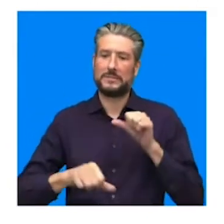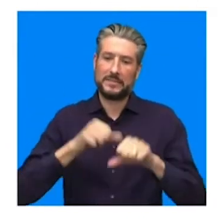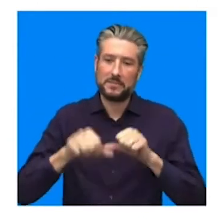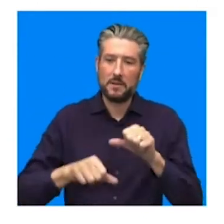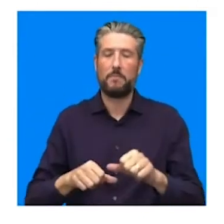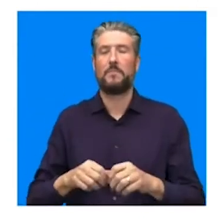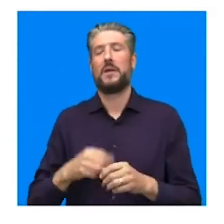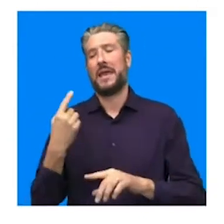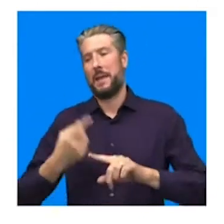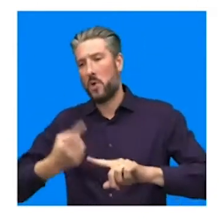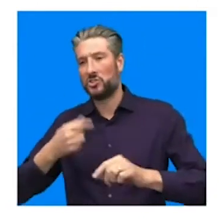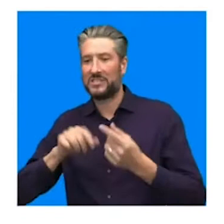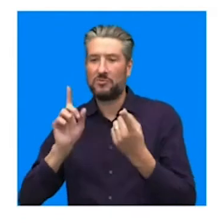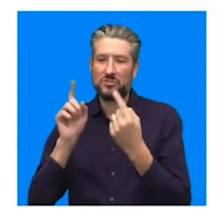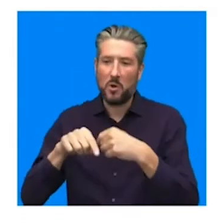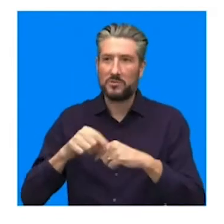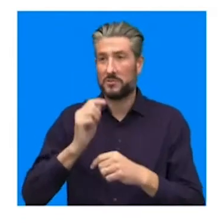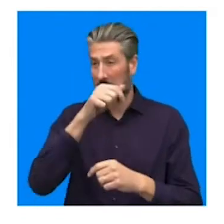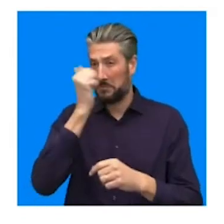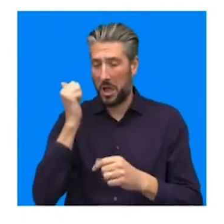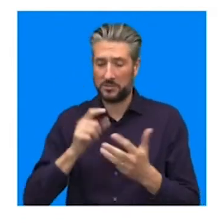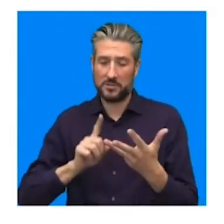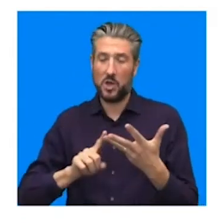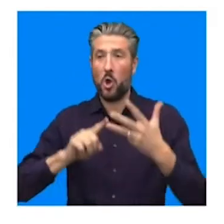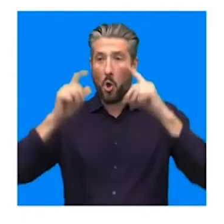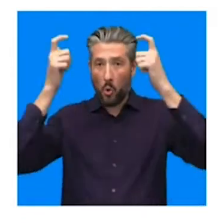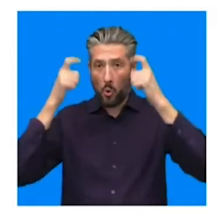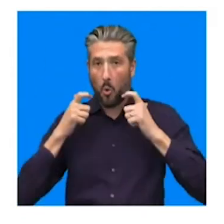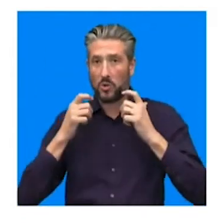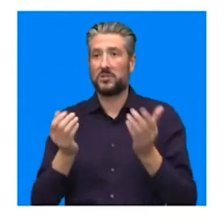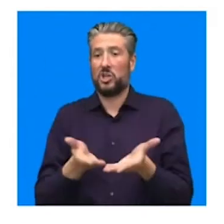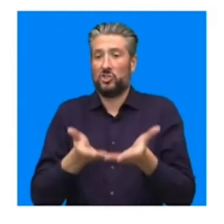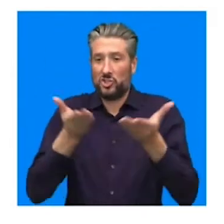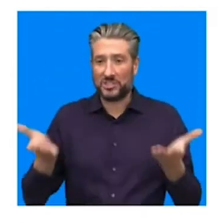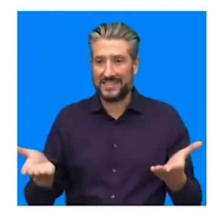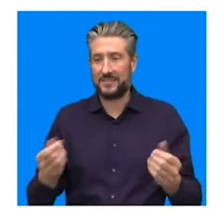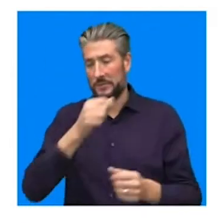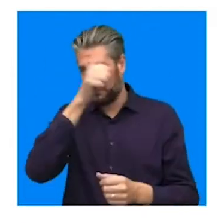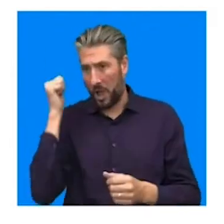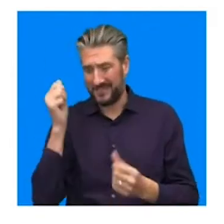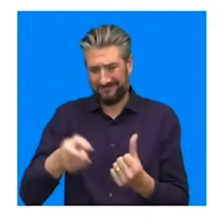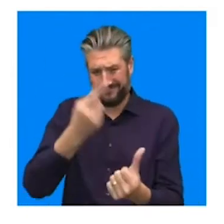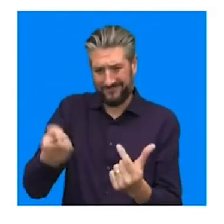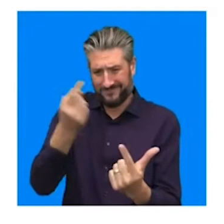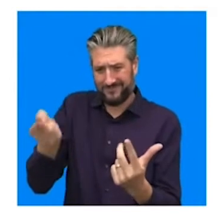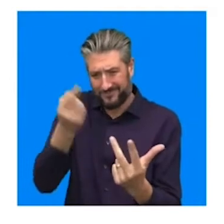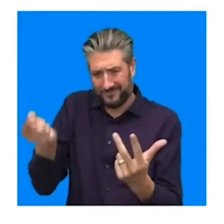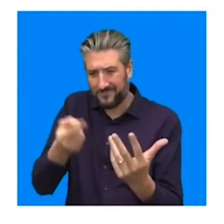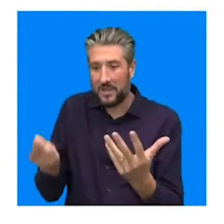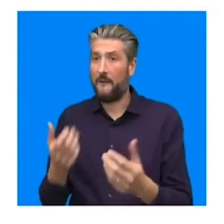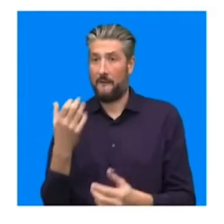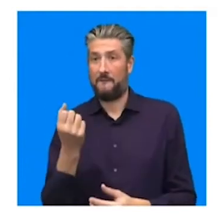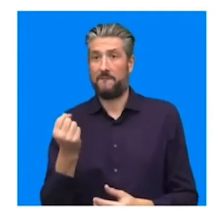public safety, courts and justice systems. In all of these areas, cities are using technology to support those really critical